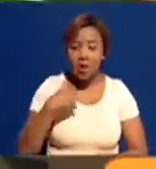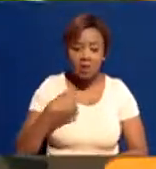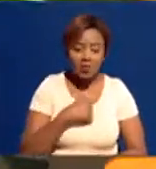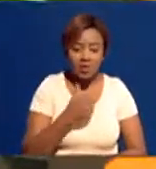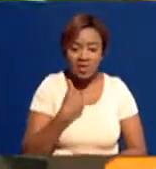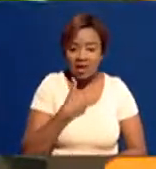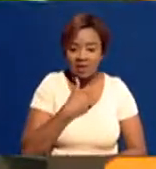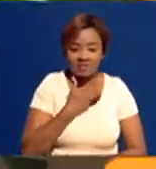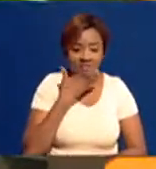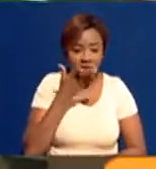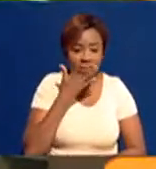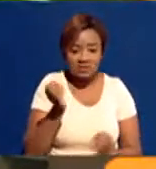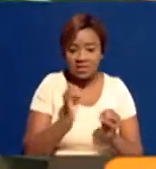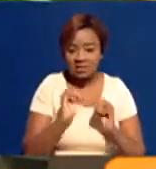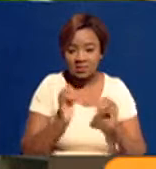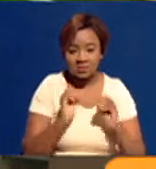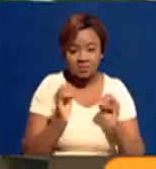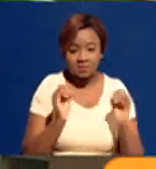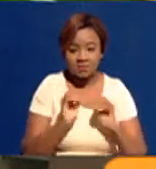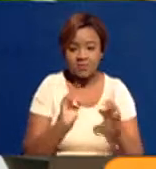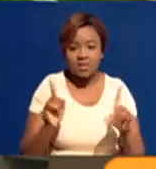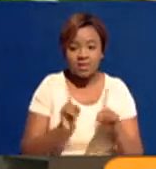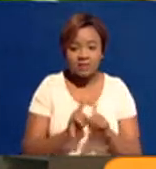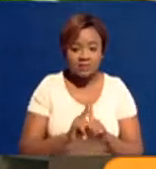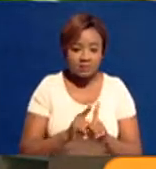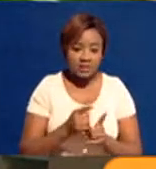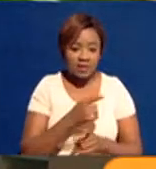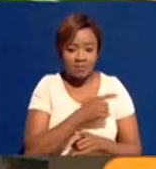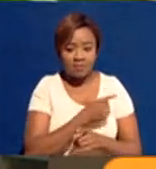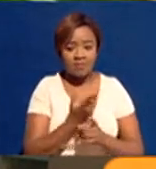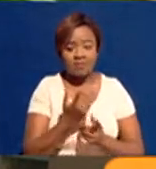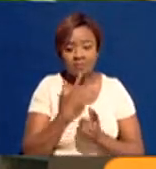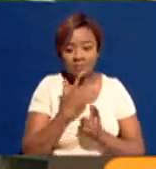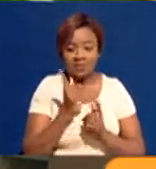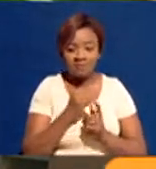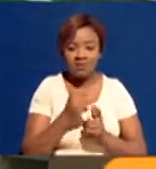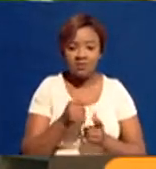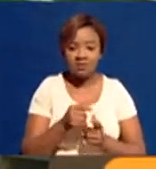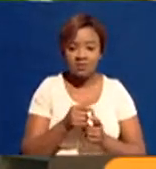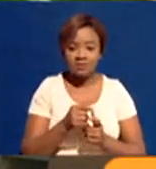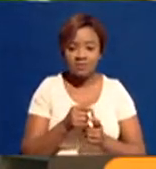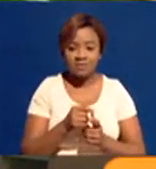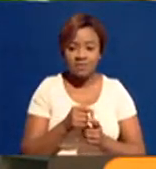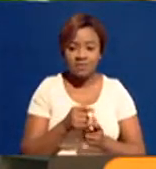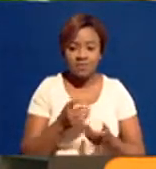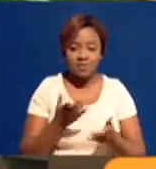answers. And as Penina said, as Ali said, all